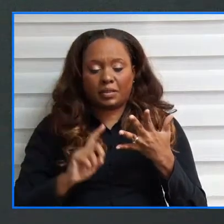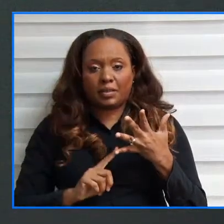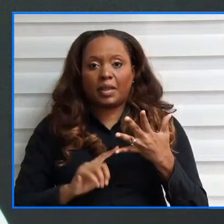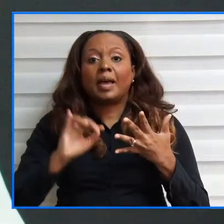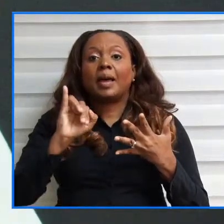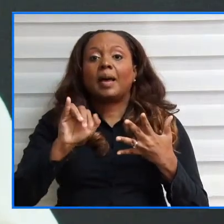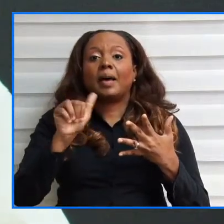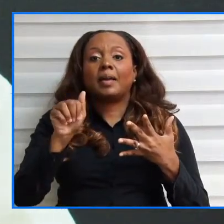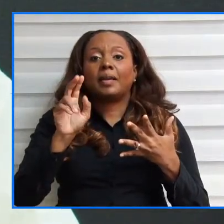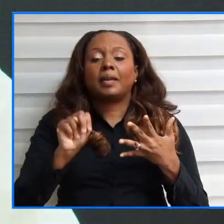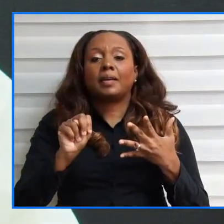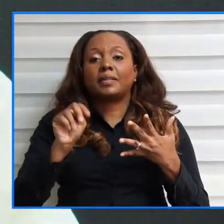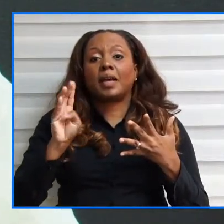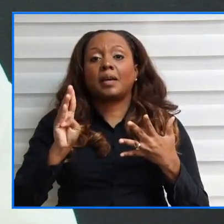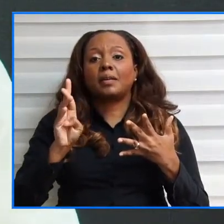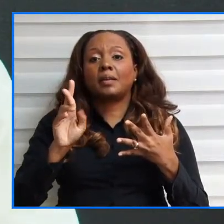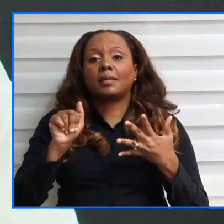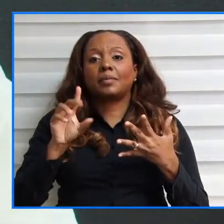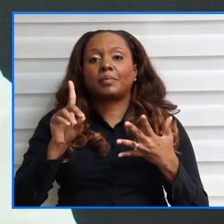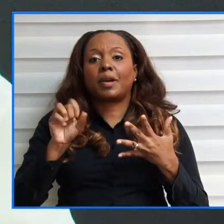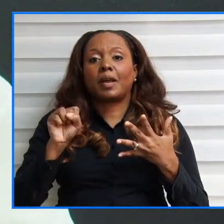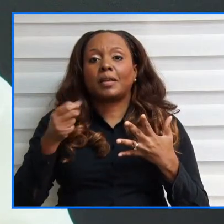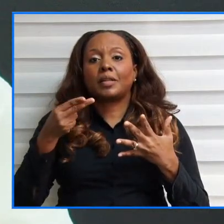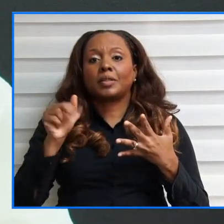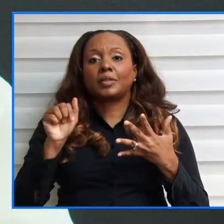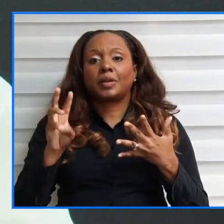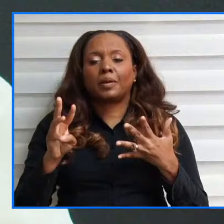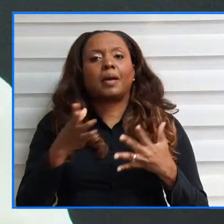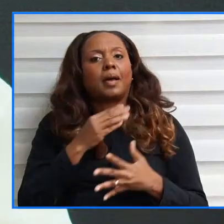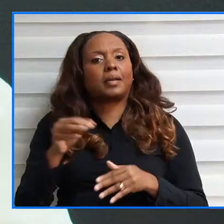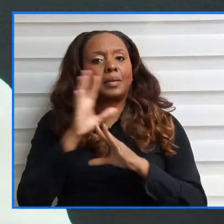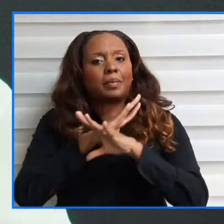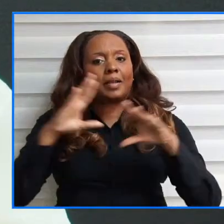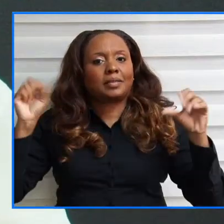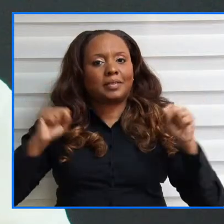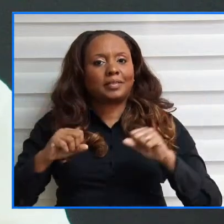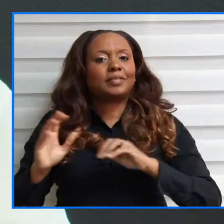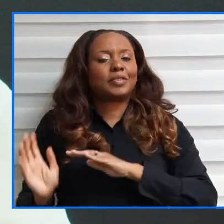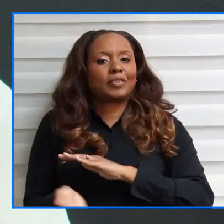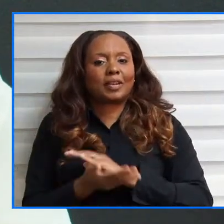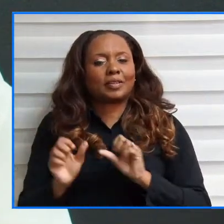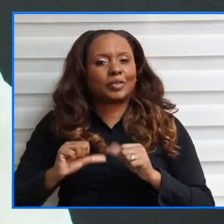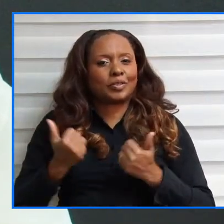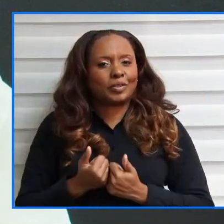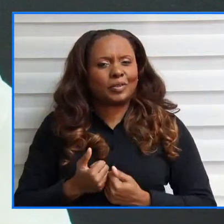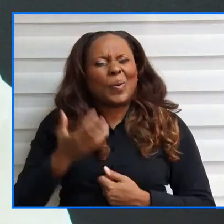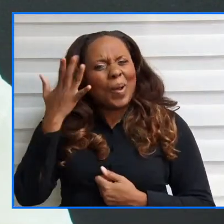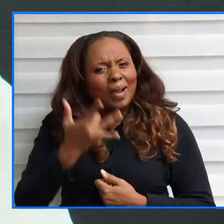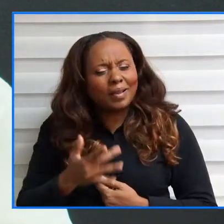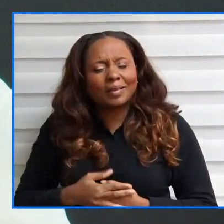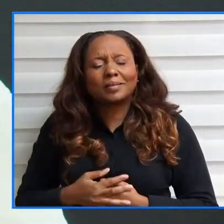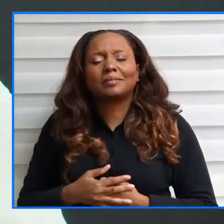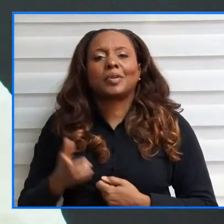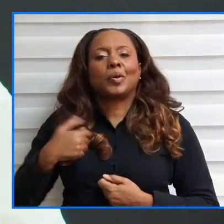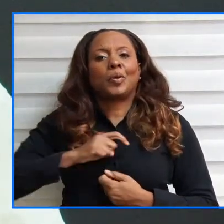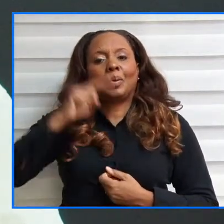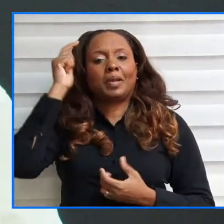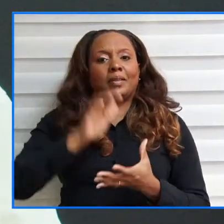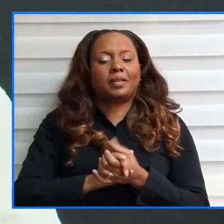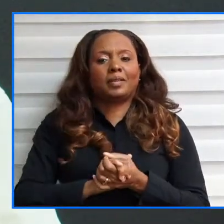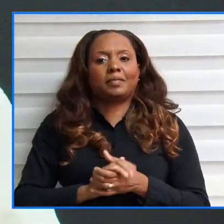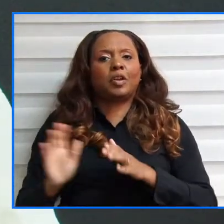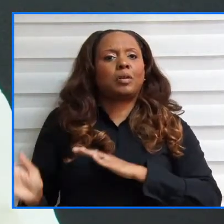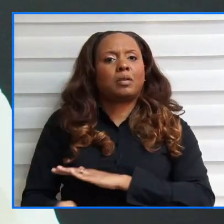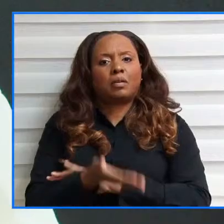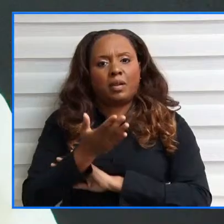Barbados Cricket Association. And why? Because we believe that cricket is an export that we must